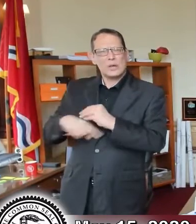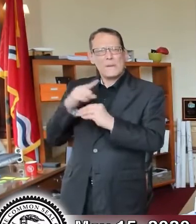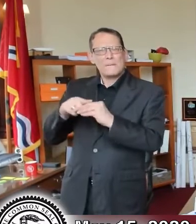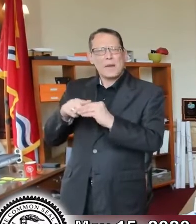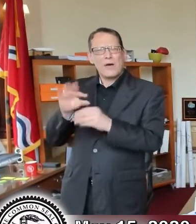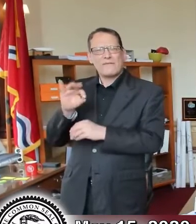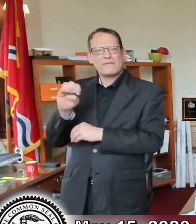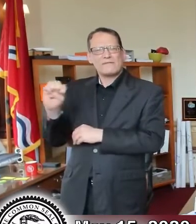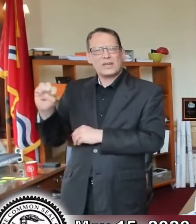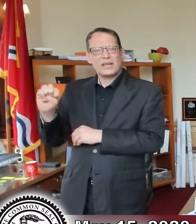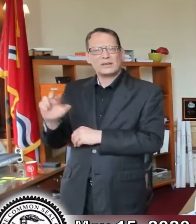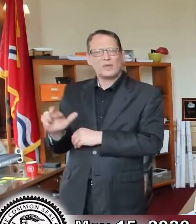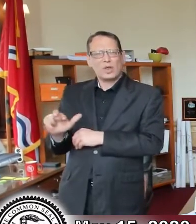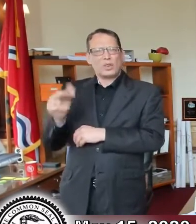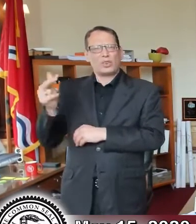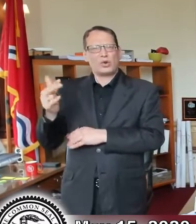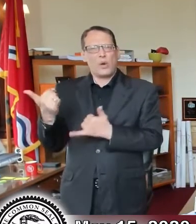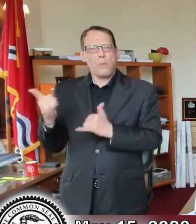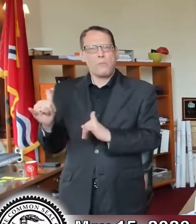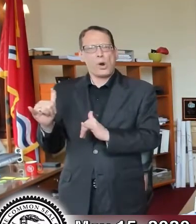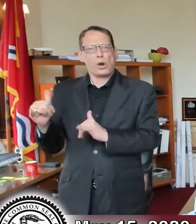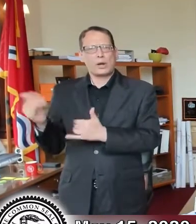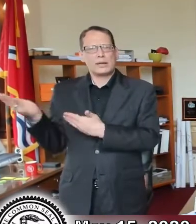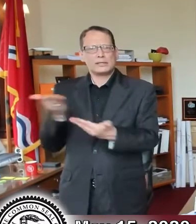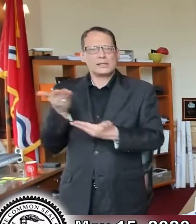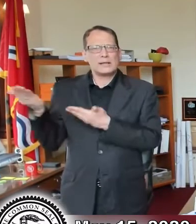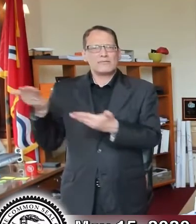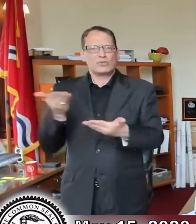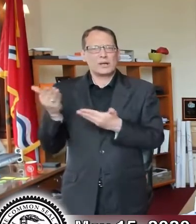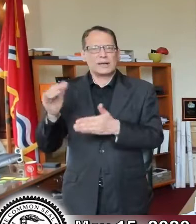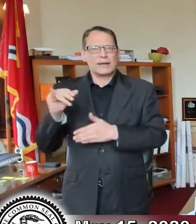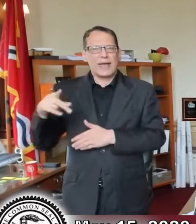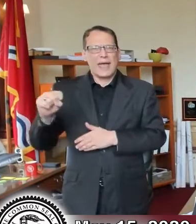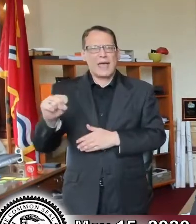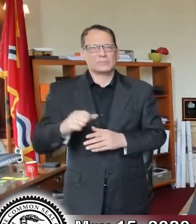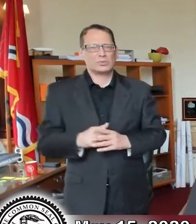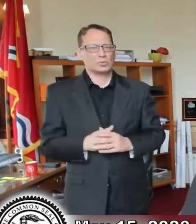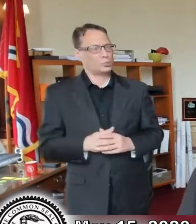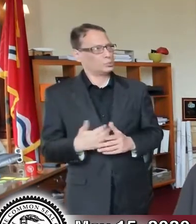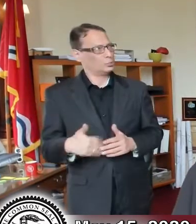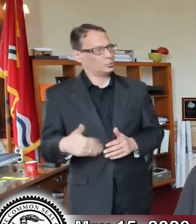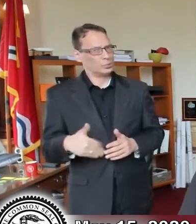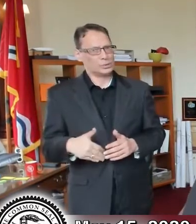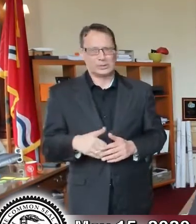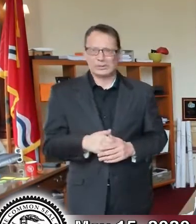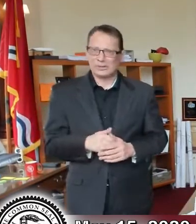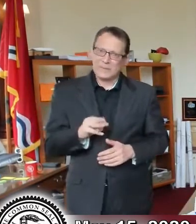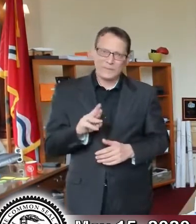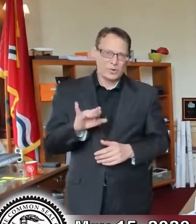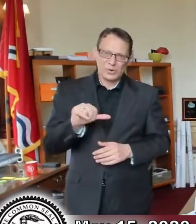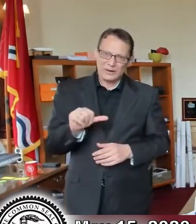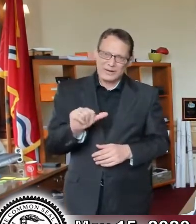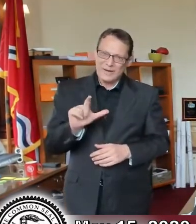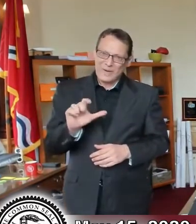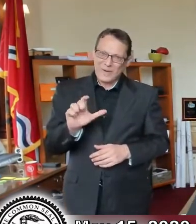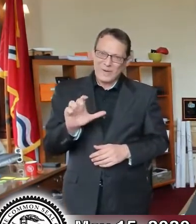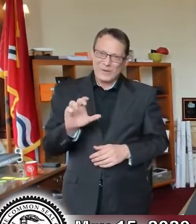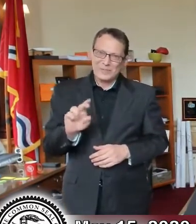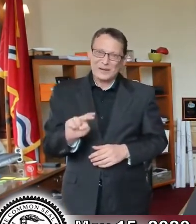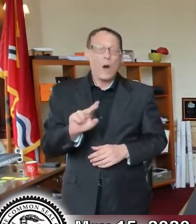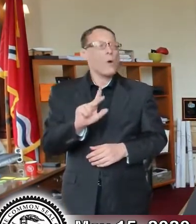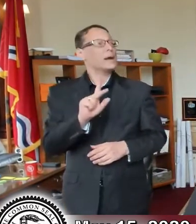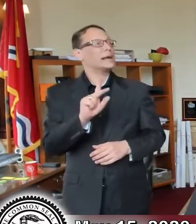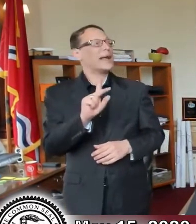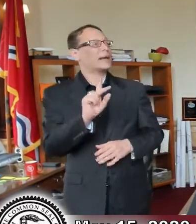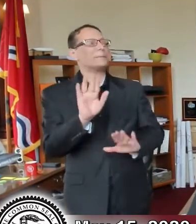the fees on third-party apps, delivery apps that restaurants are using? Oh, Maria Altman, KMOX. Maria Kina.